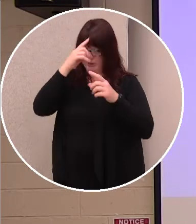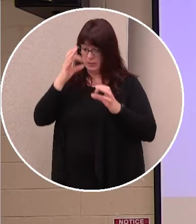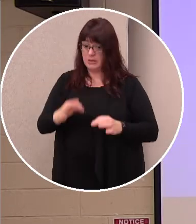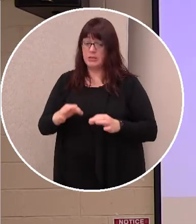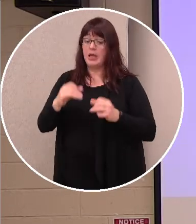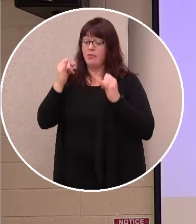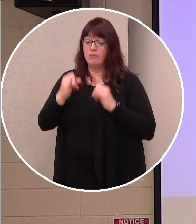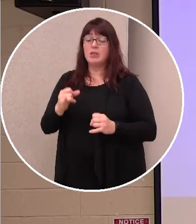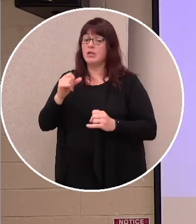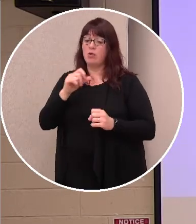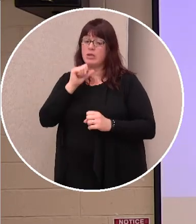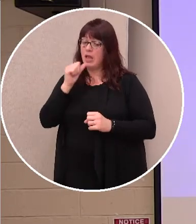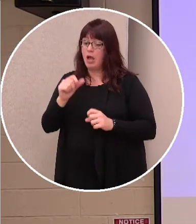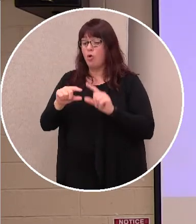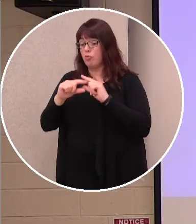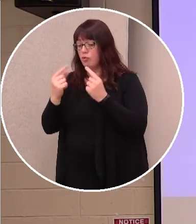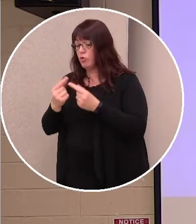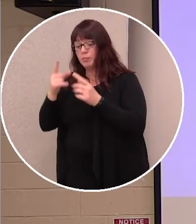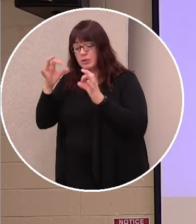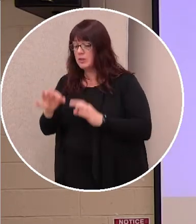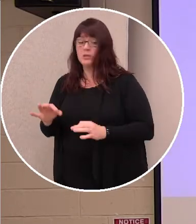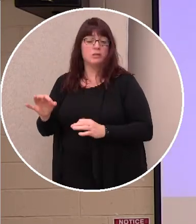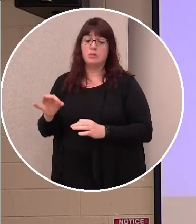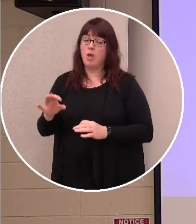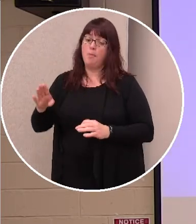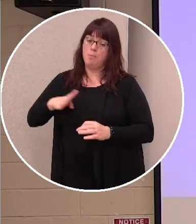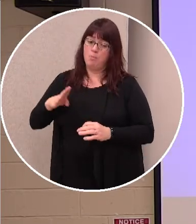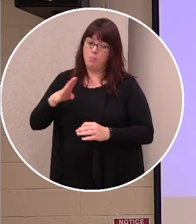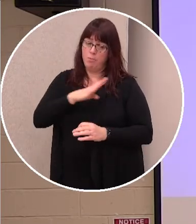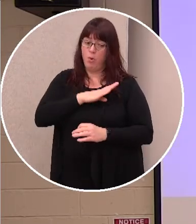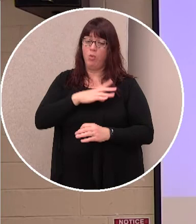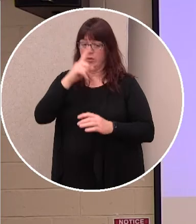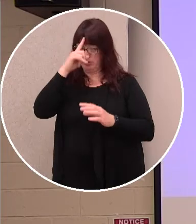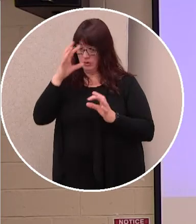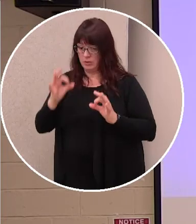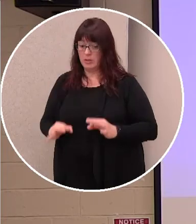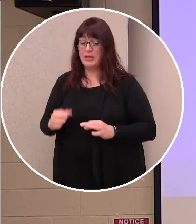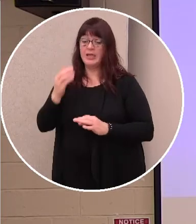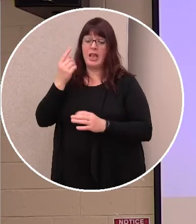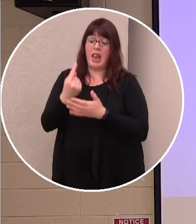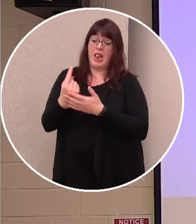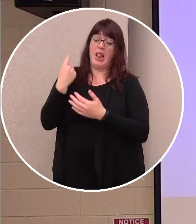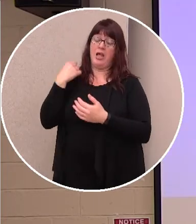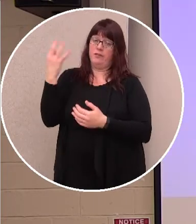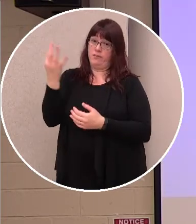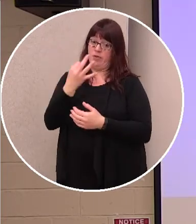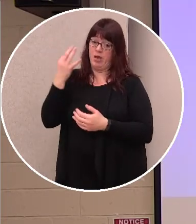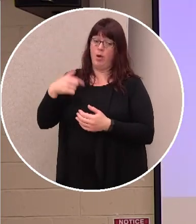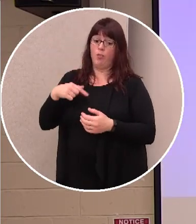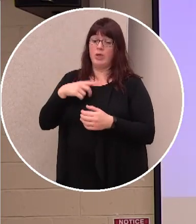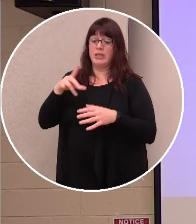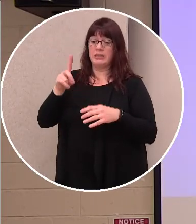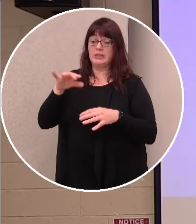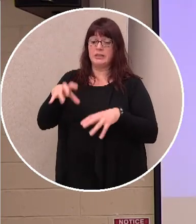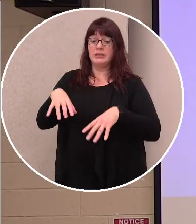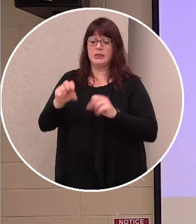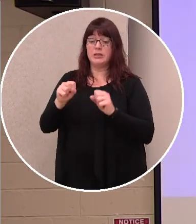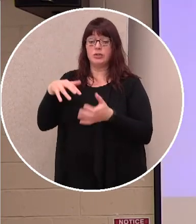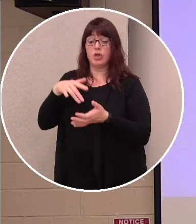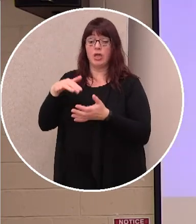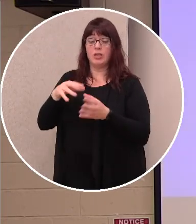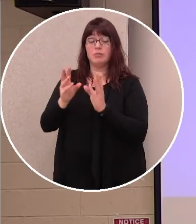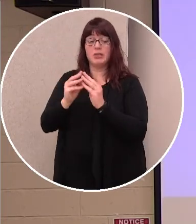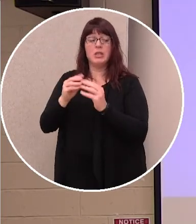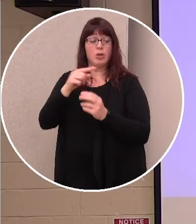individual. Group decision is made, and then we move forward with that group decision. On Friday of last week at our study session, you did request